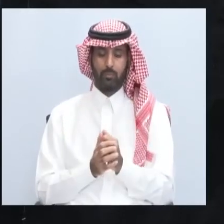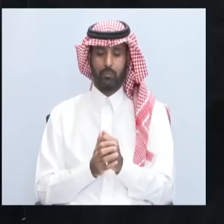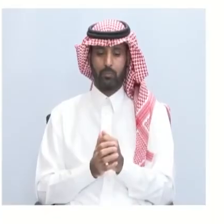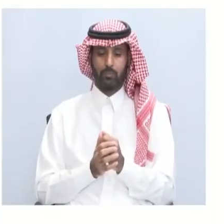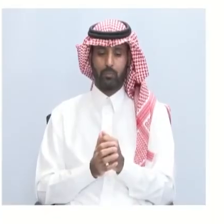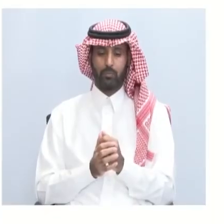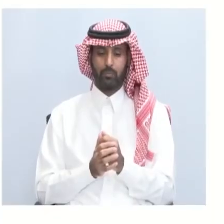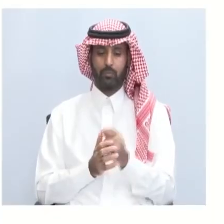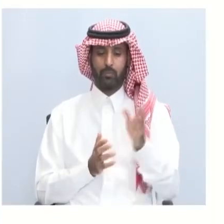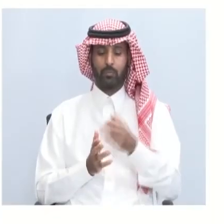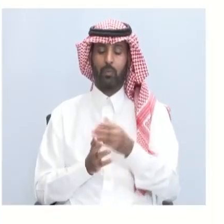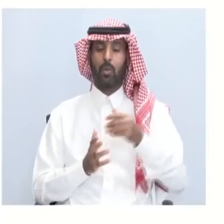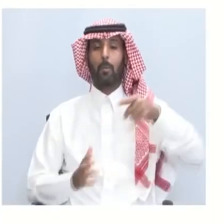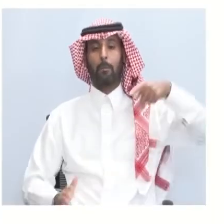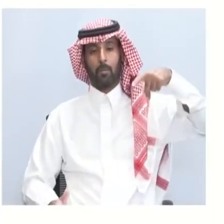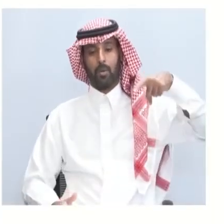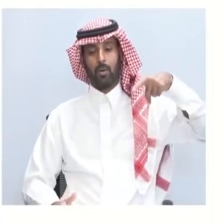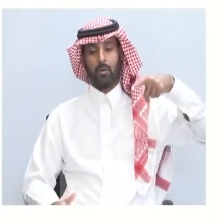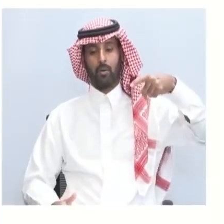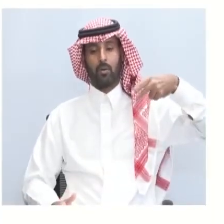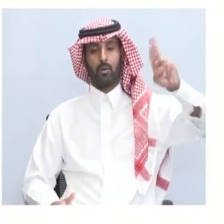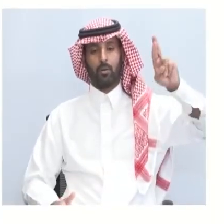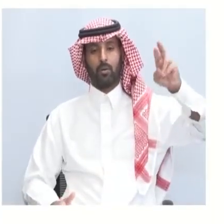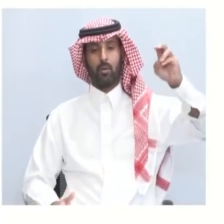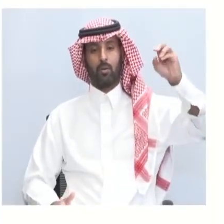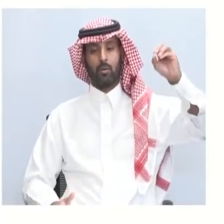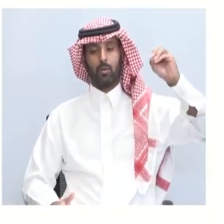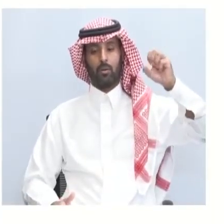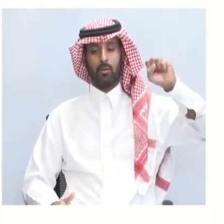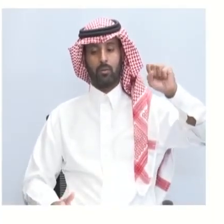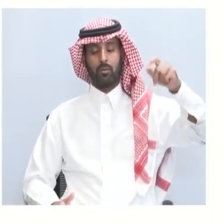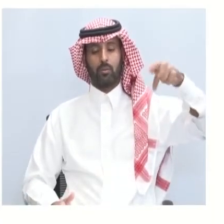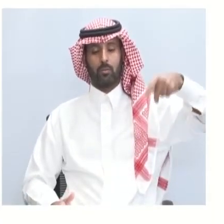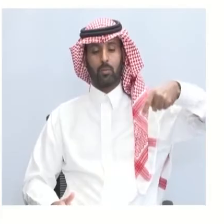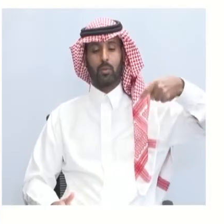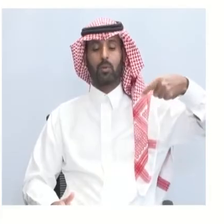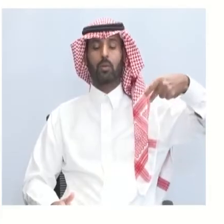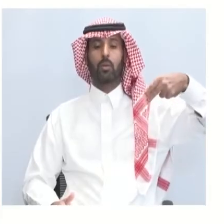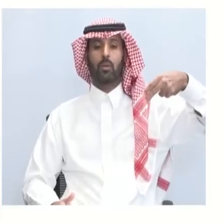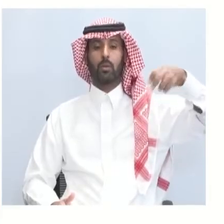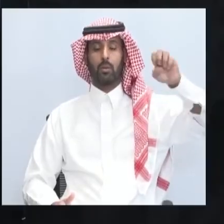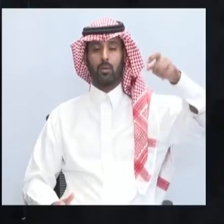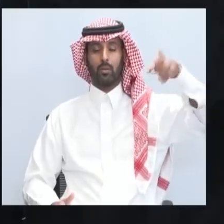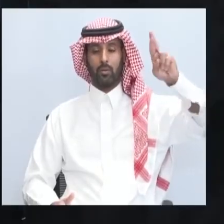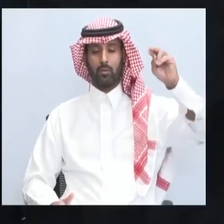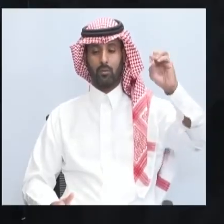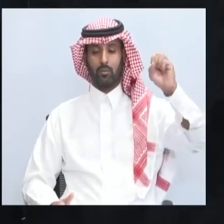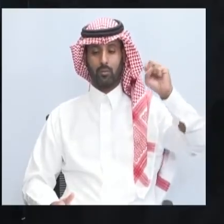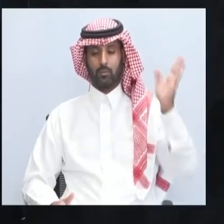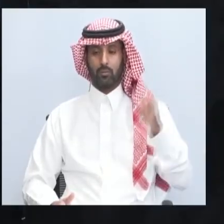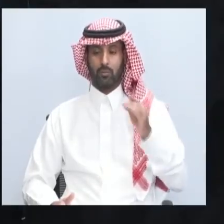Yes, prosperous. The word is prosperous, which is the synonym for thriving, if you can